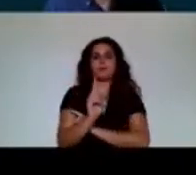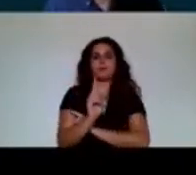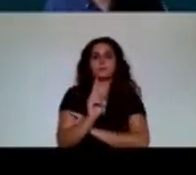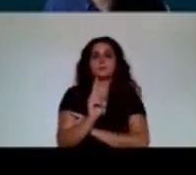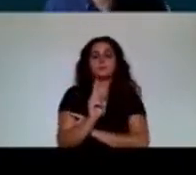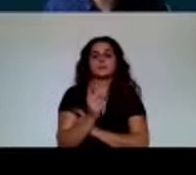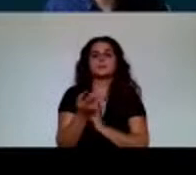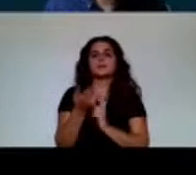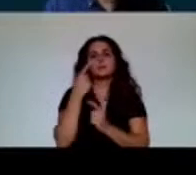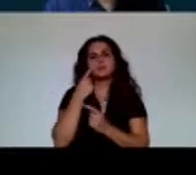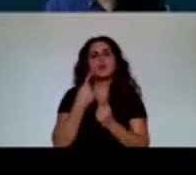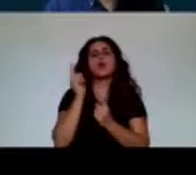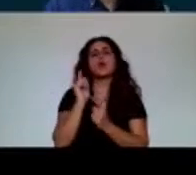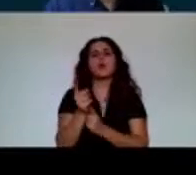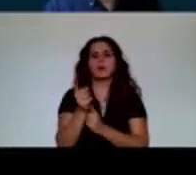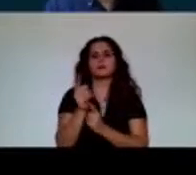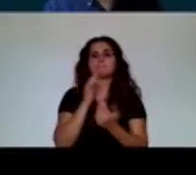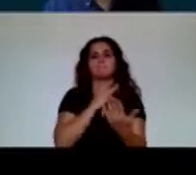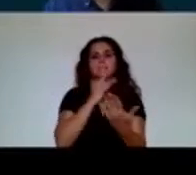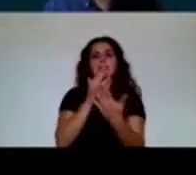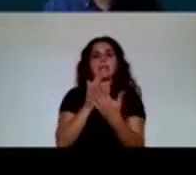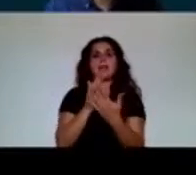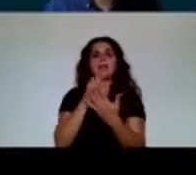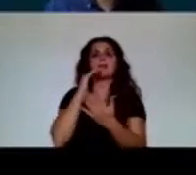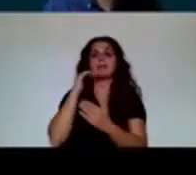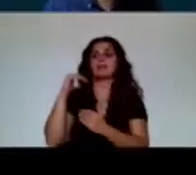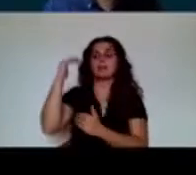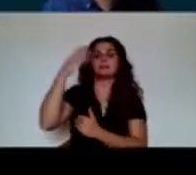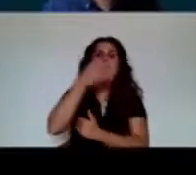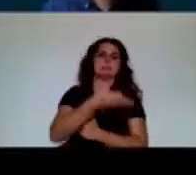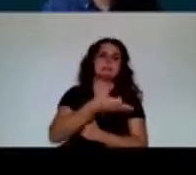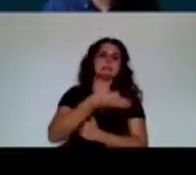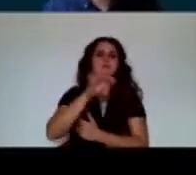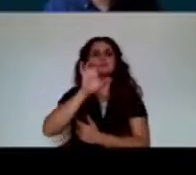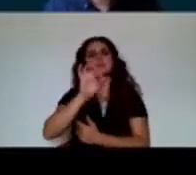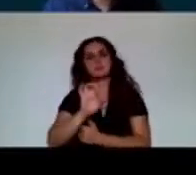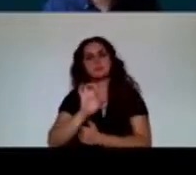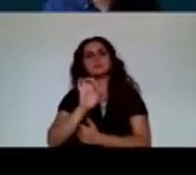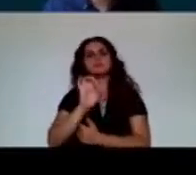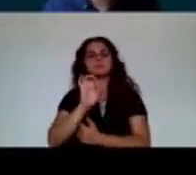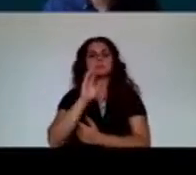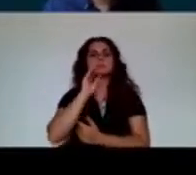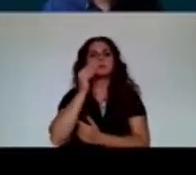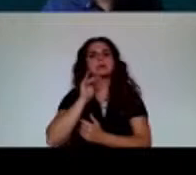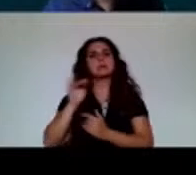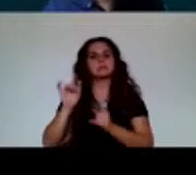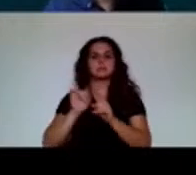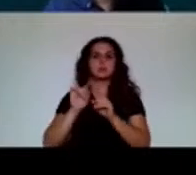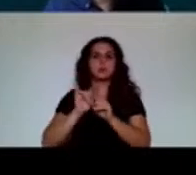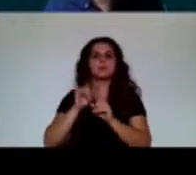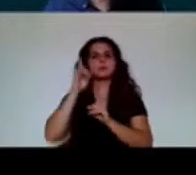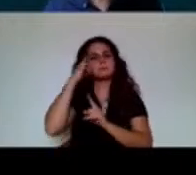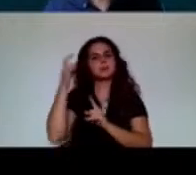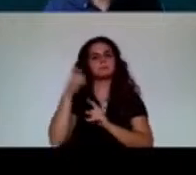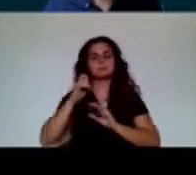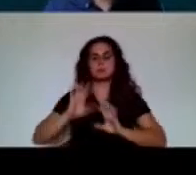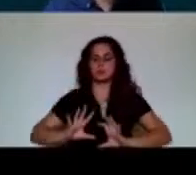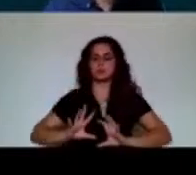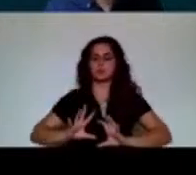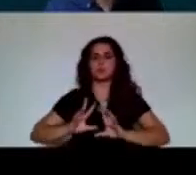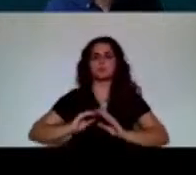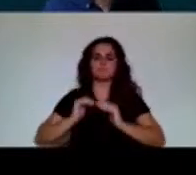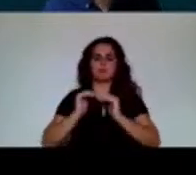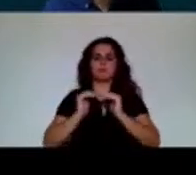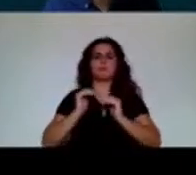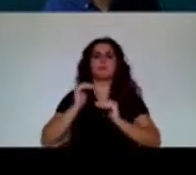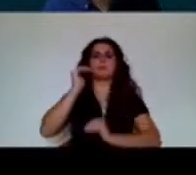that shows that until the age of 7, 8, racial prejudice indeed increases, but then this is followed